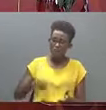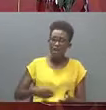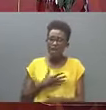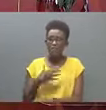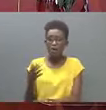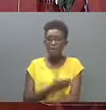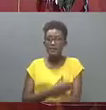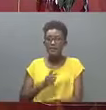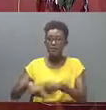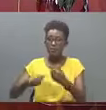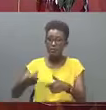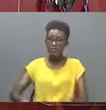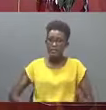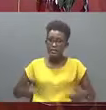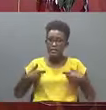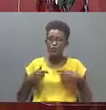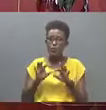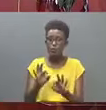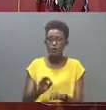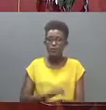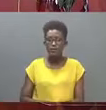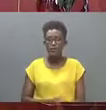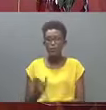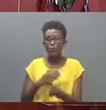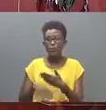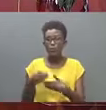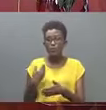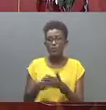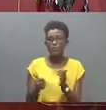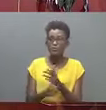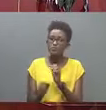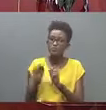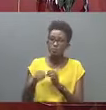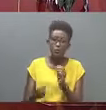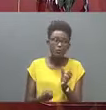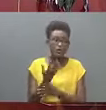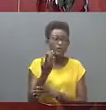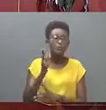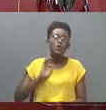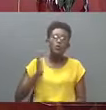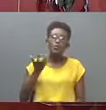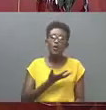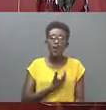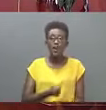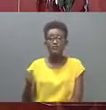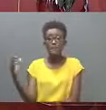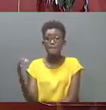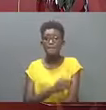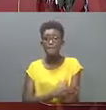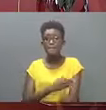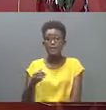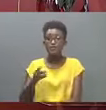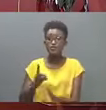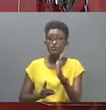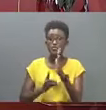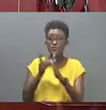Against every catastrophe. Buri cyago cyose. We have the capacity to develop